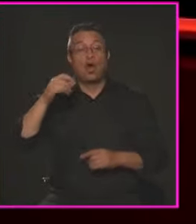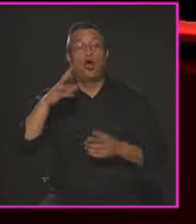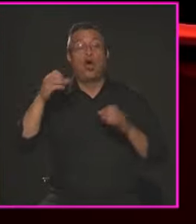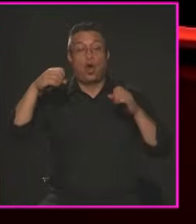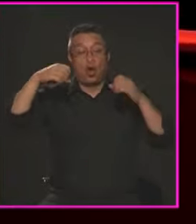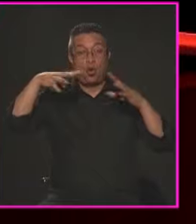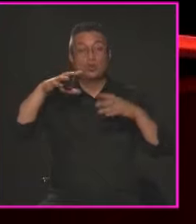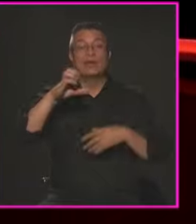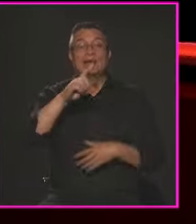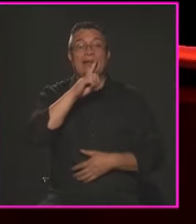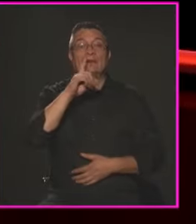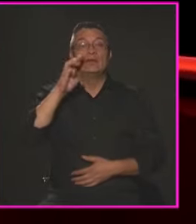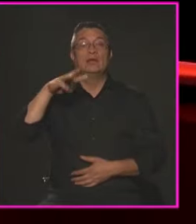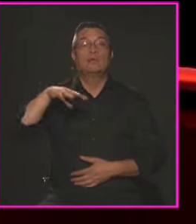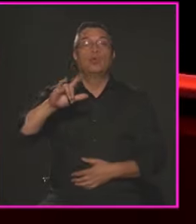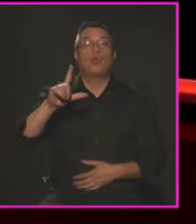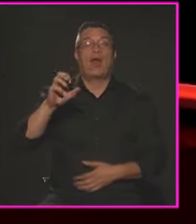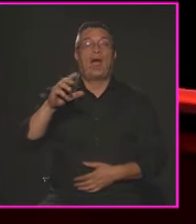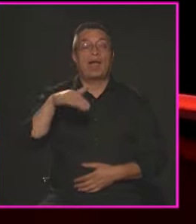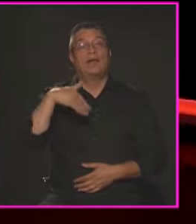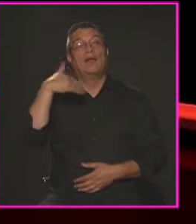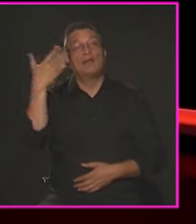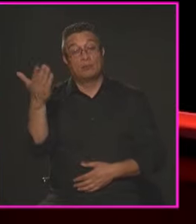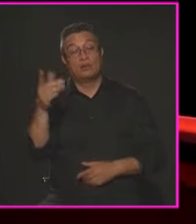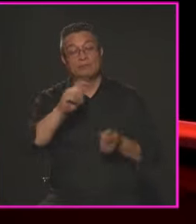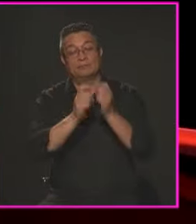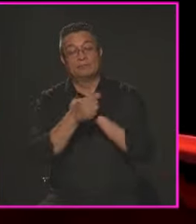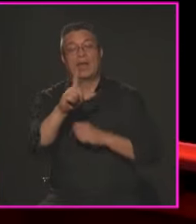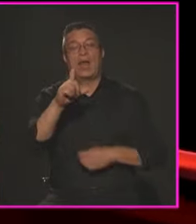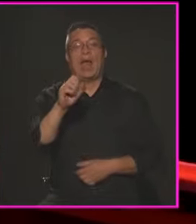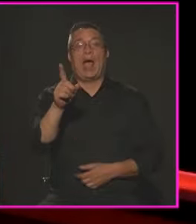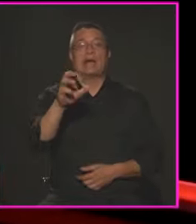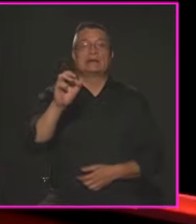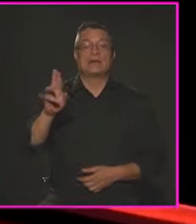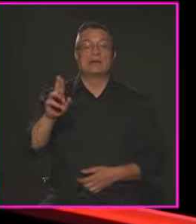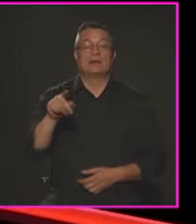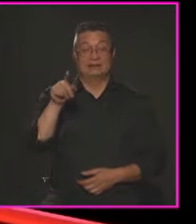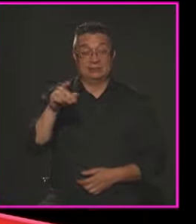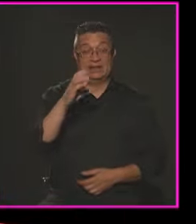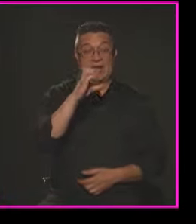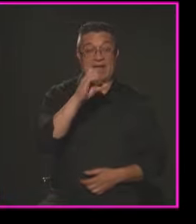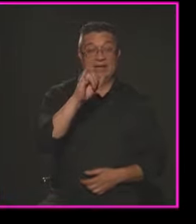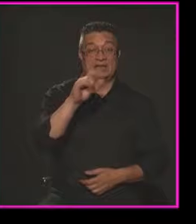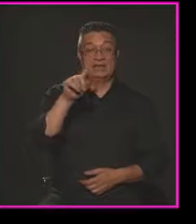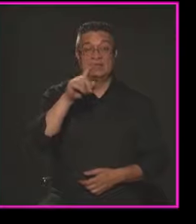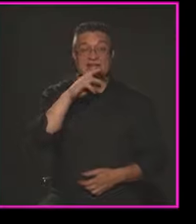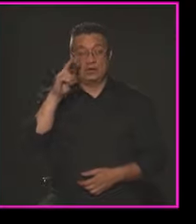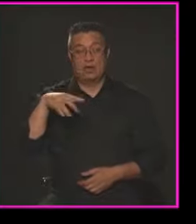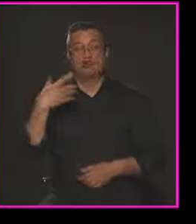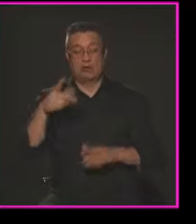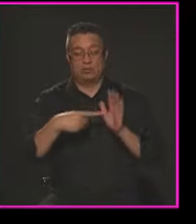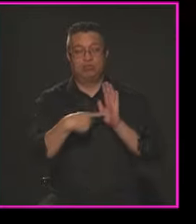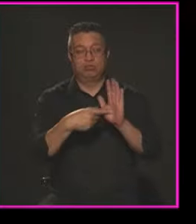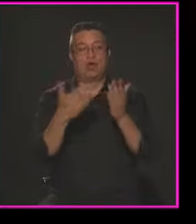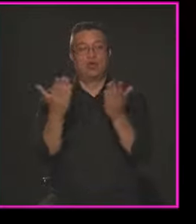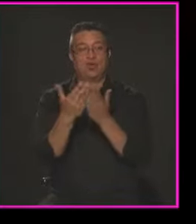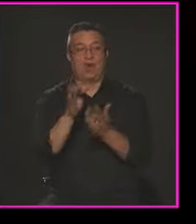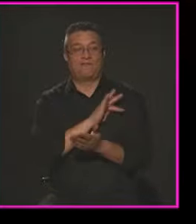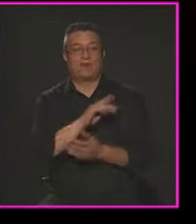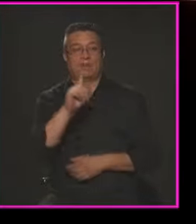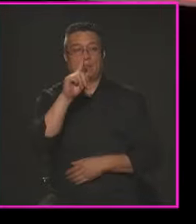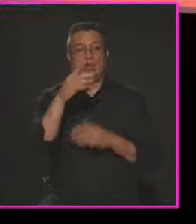laser. And you see here Einstein delivering a lecture at Sorbonne and Collège de France in 1922, before